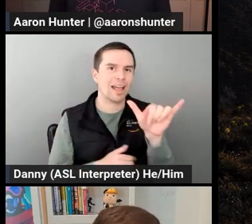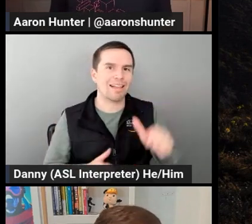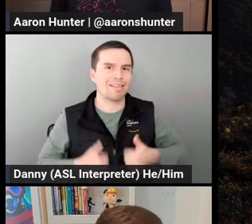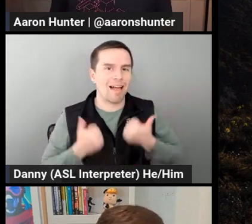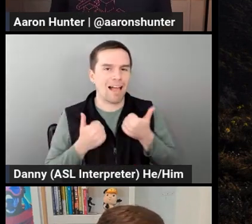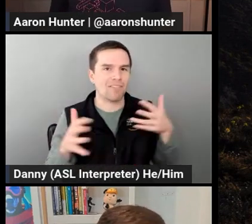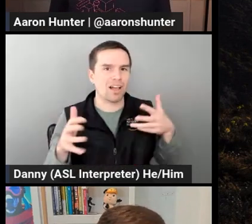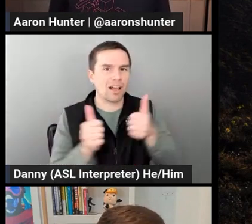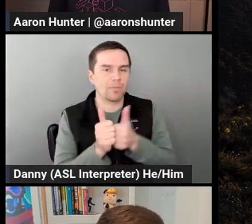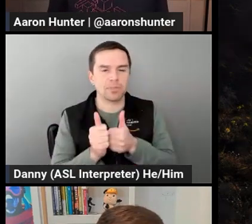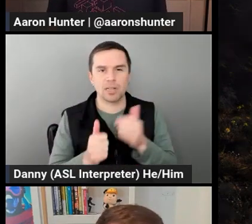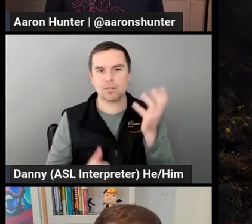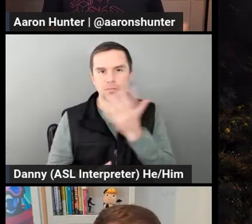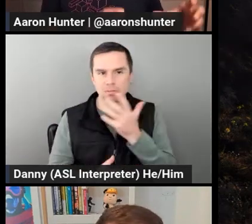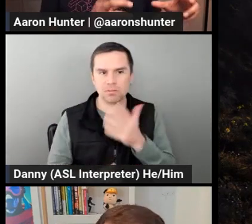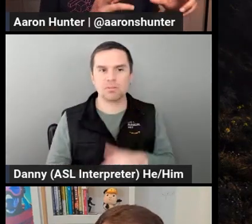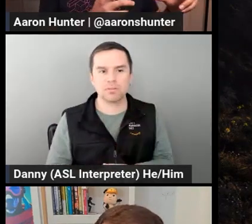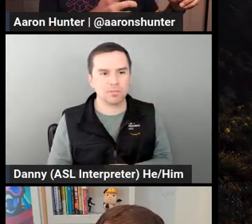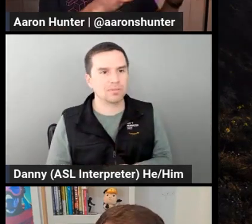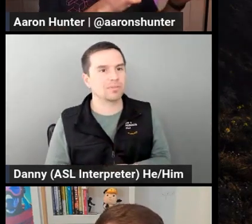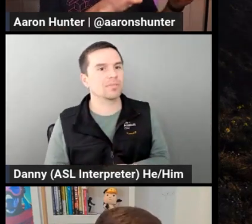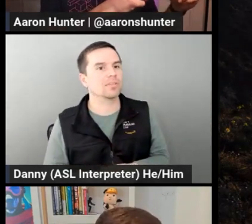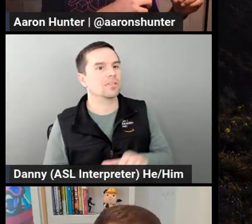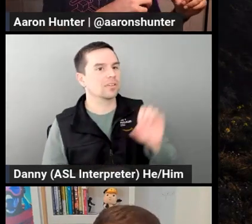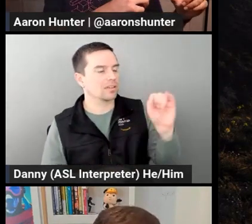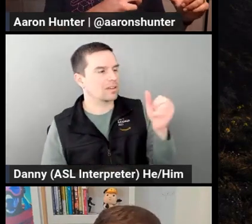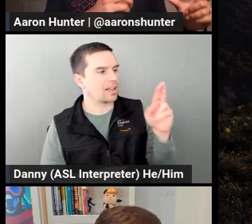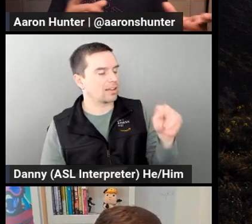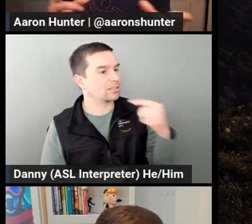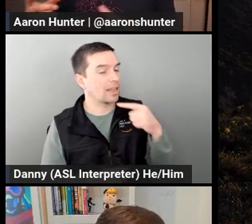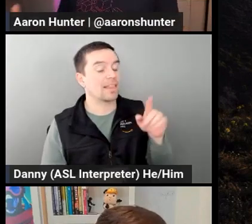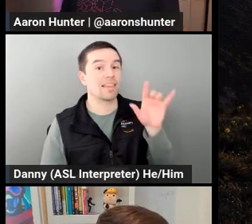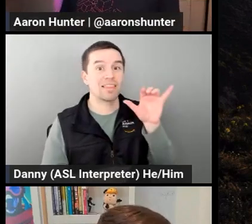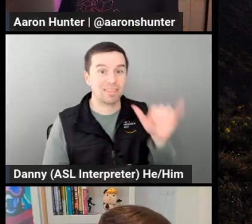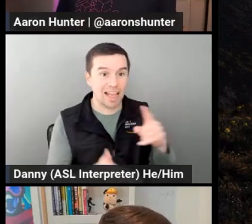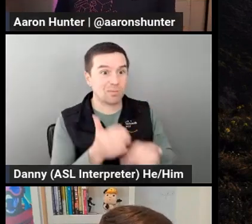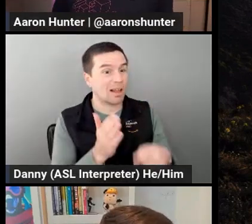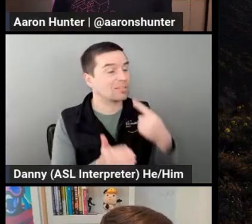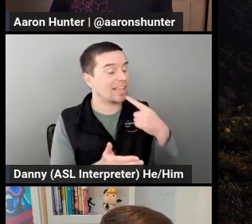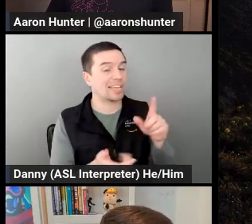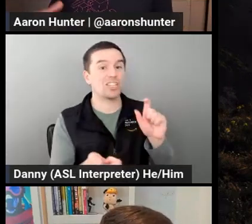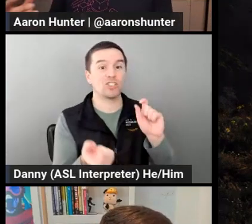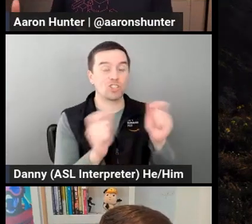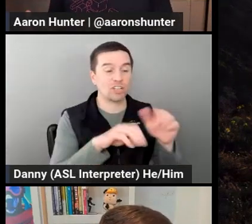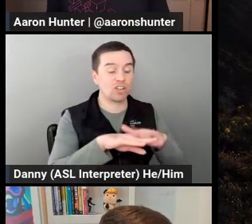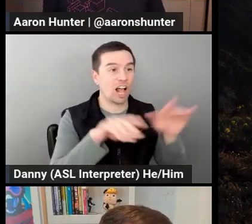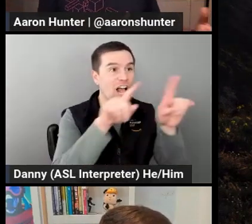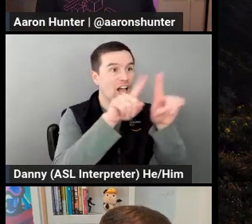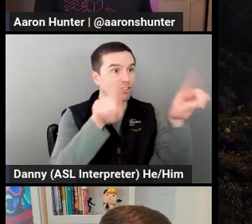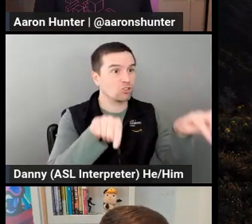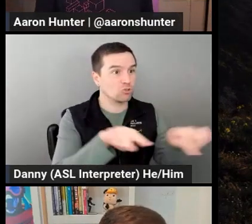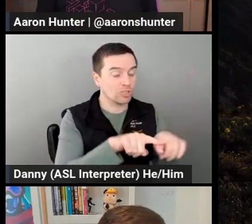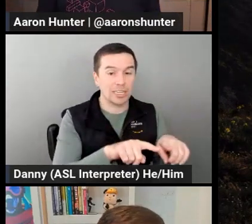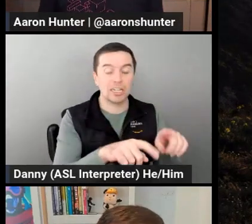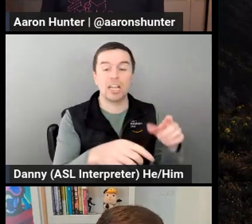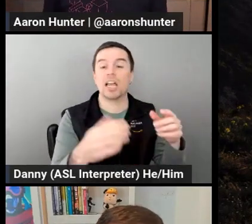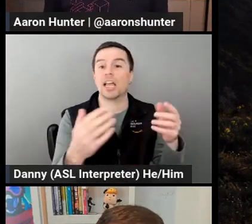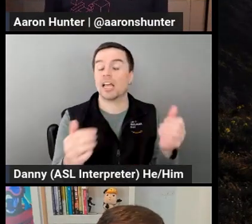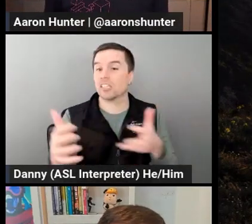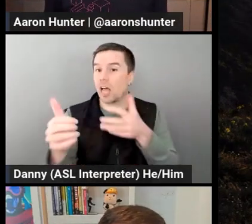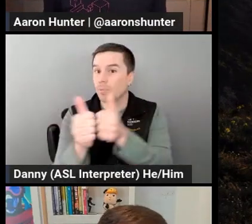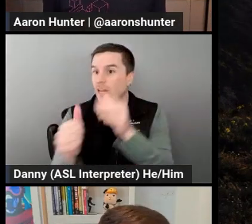what I was thinking. It's a live update. It's like he's making changes on the screen. It's updating the file. It's making changes in the file. It's updating on the screen.